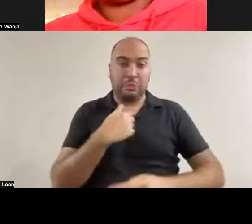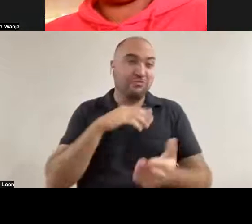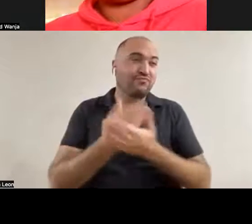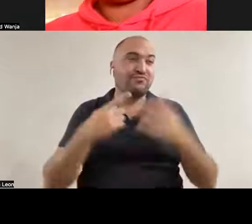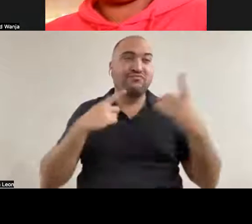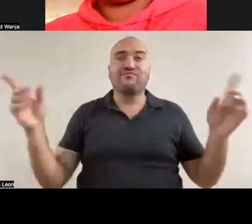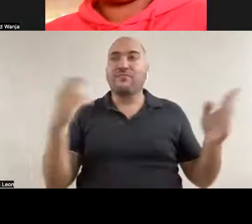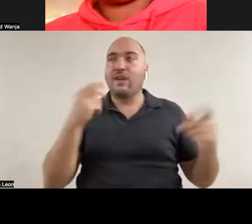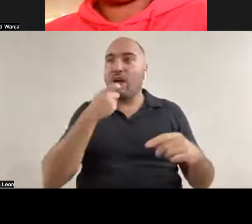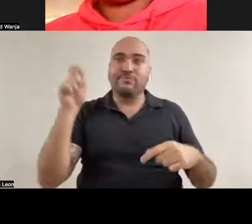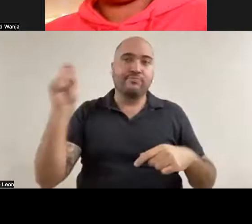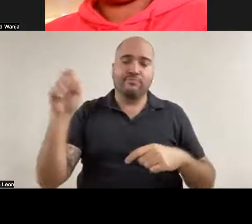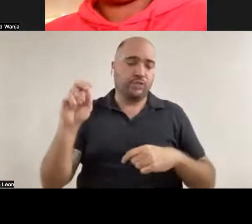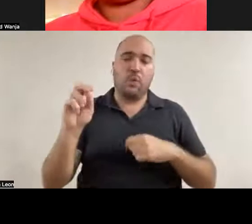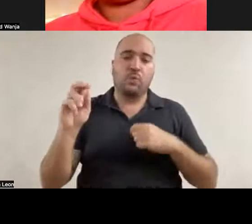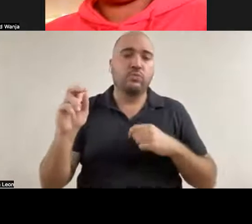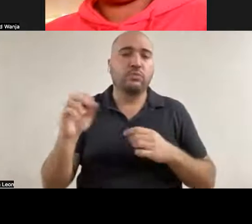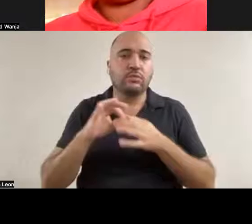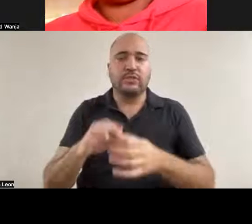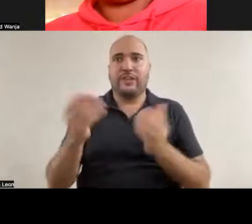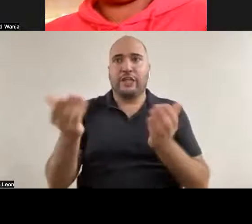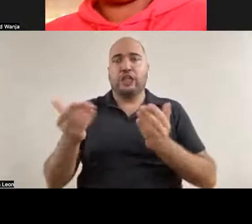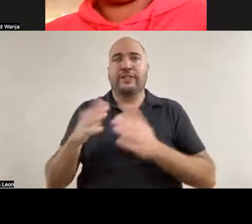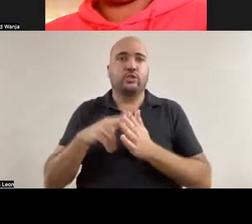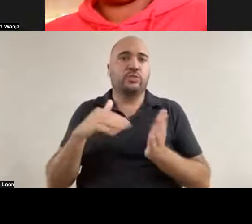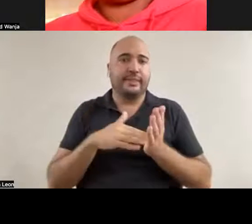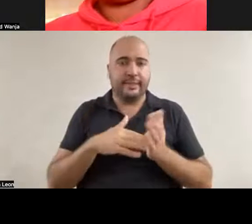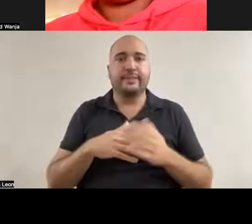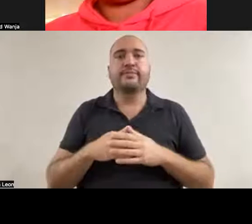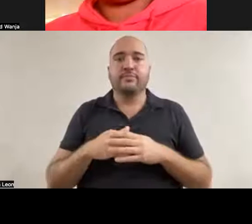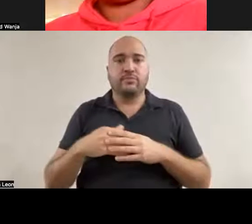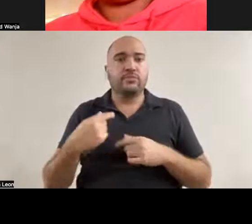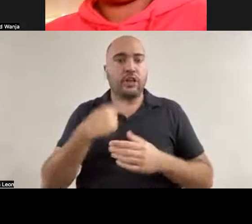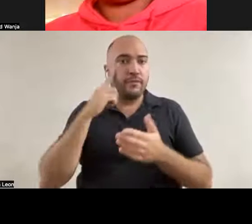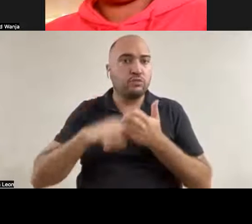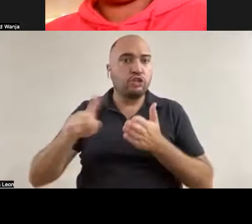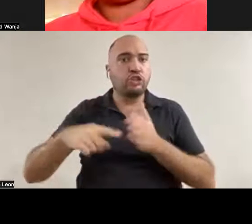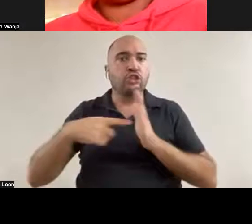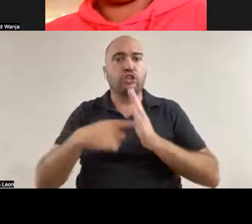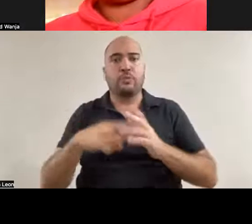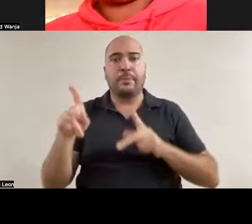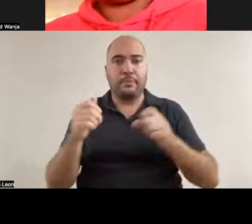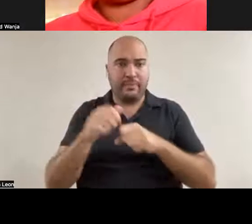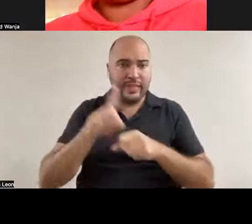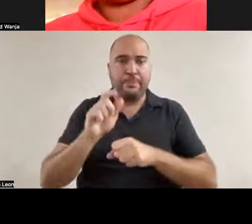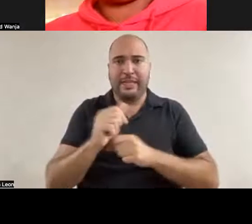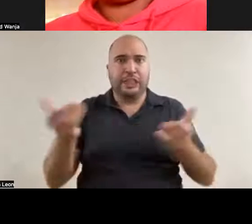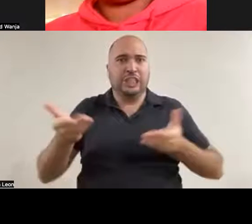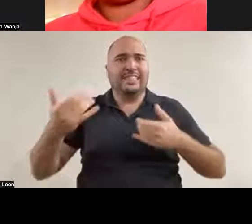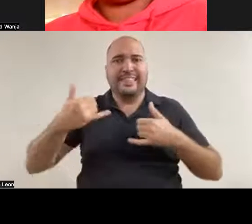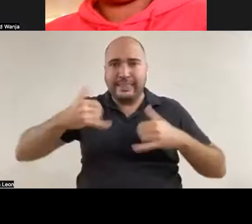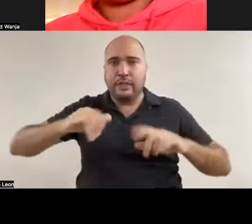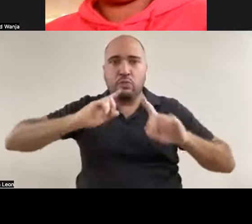about disability rights in Aotearoa, New Zealand. Our research shows that people with disabilities are still